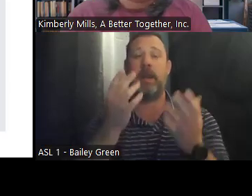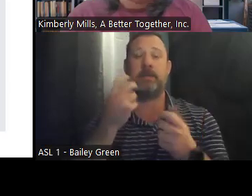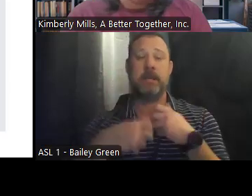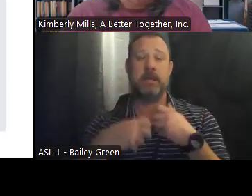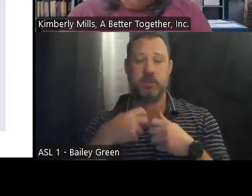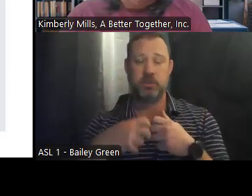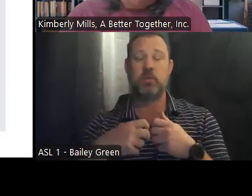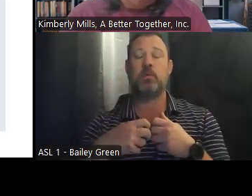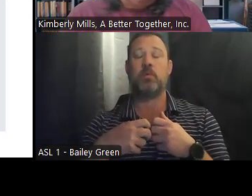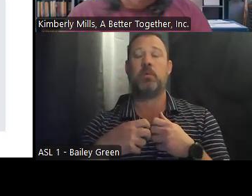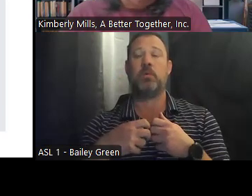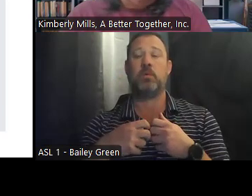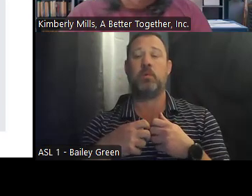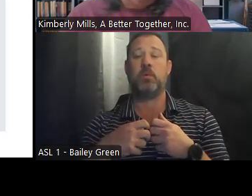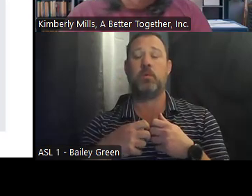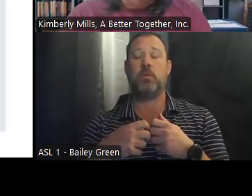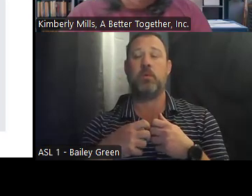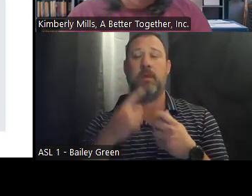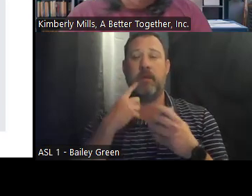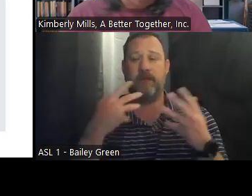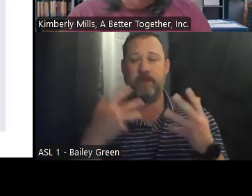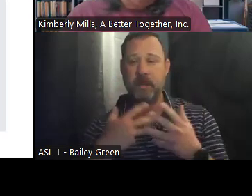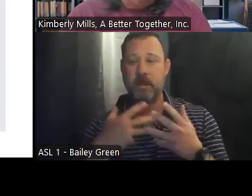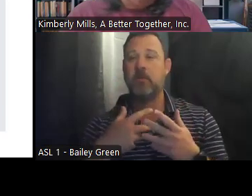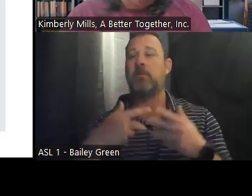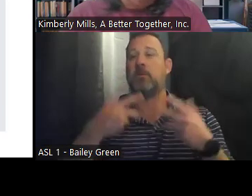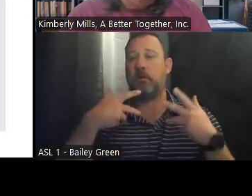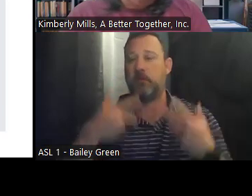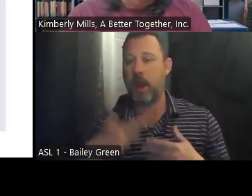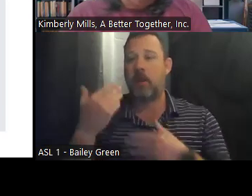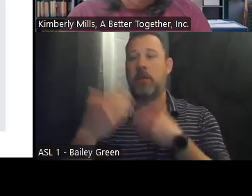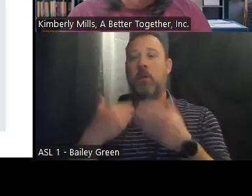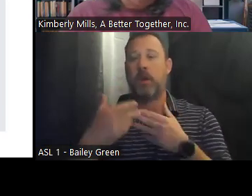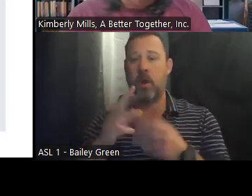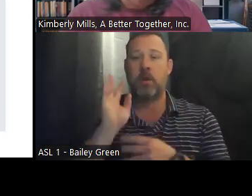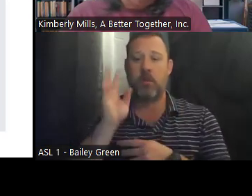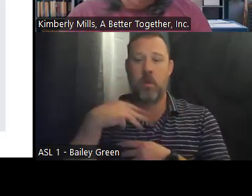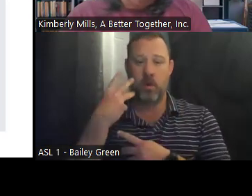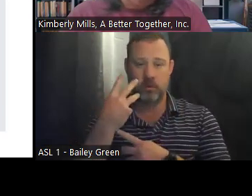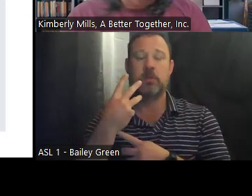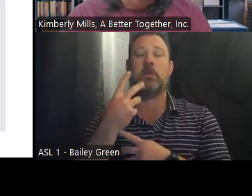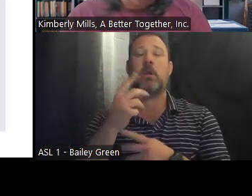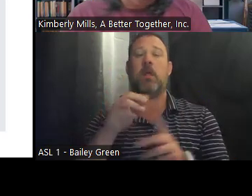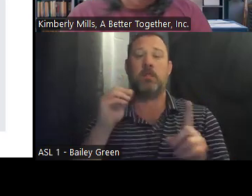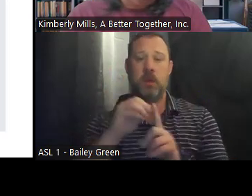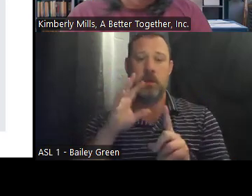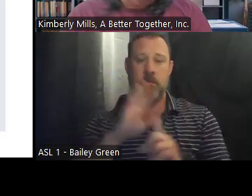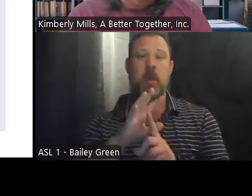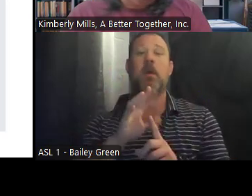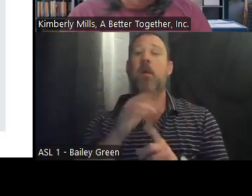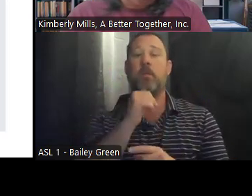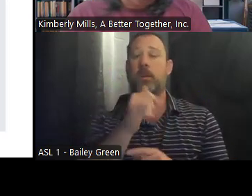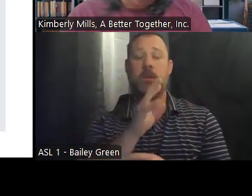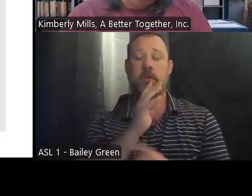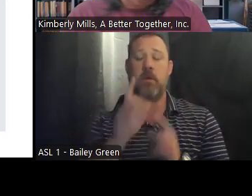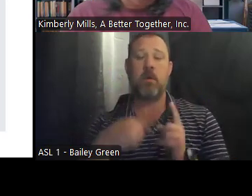of the fear and panic and what's going on in Washington, D.C. and the impact, one of the things we didn't really